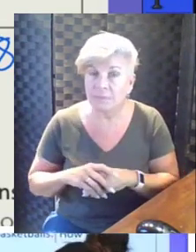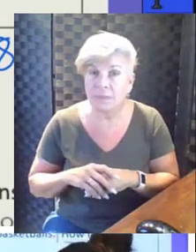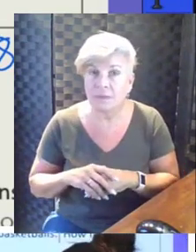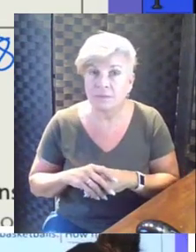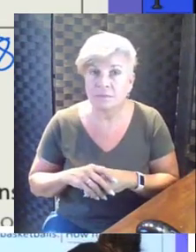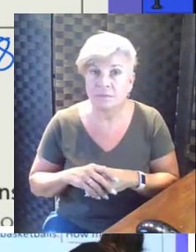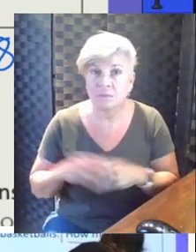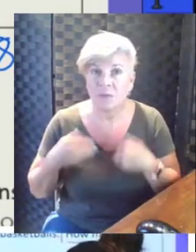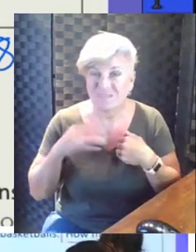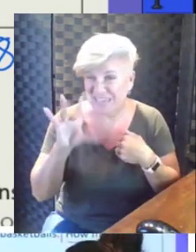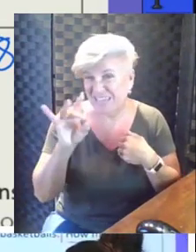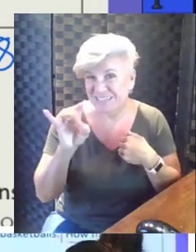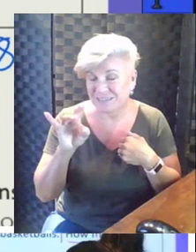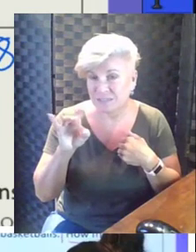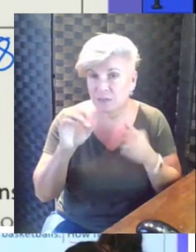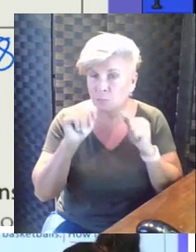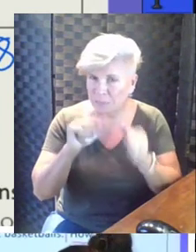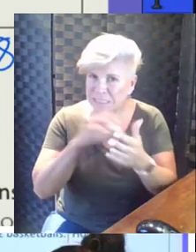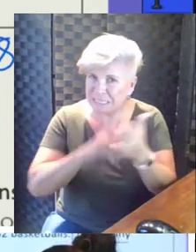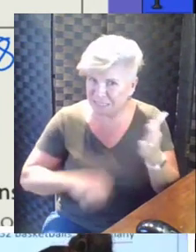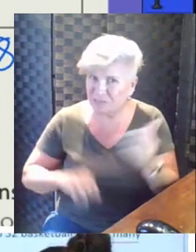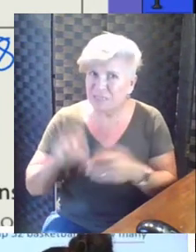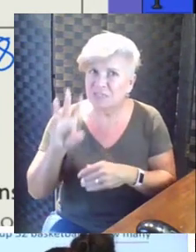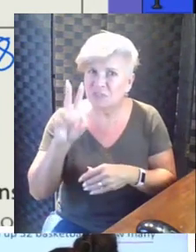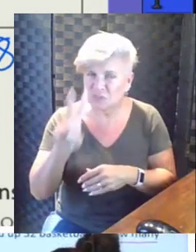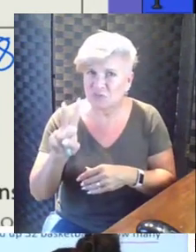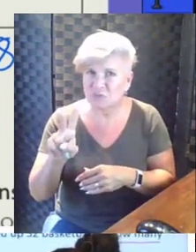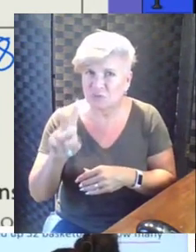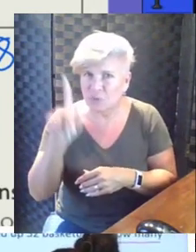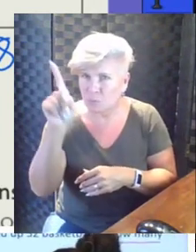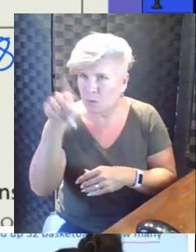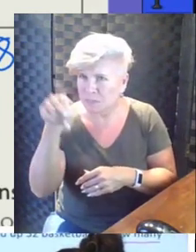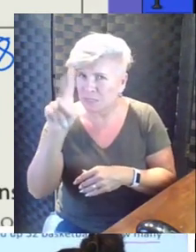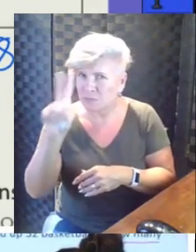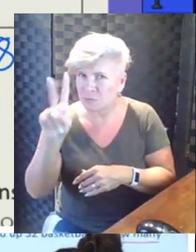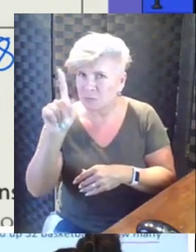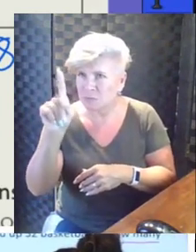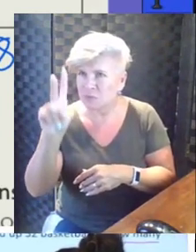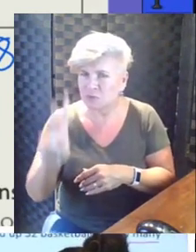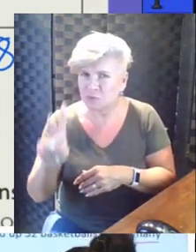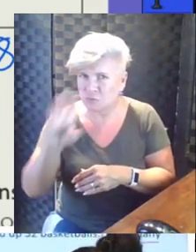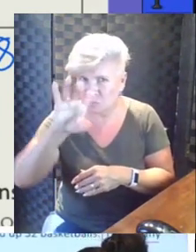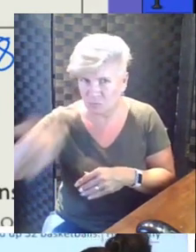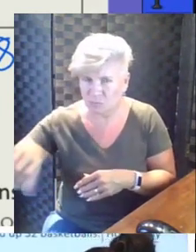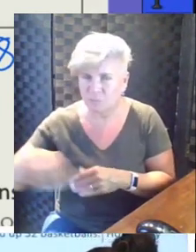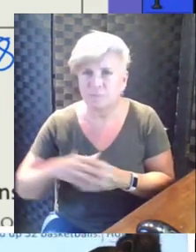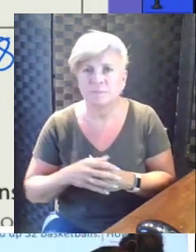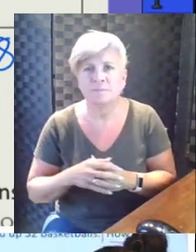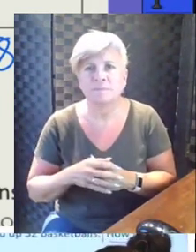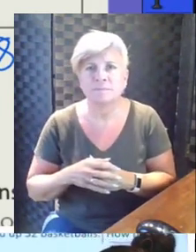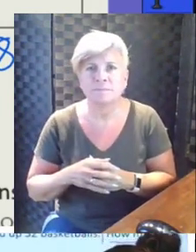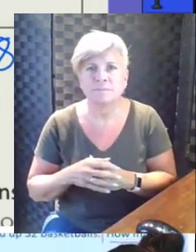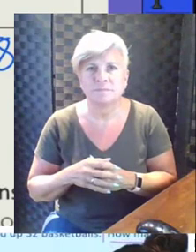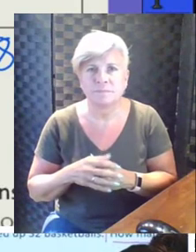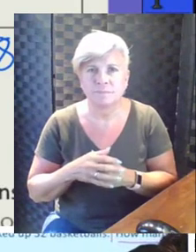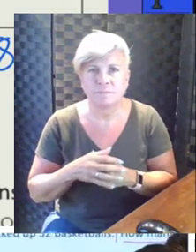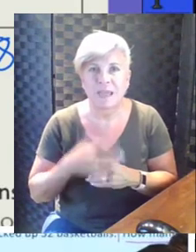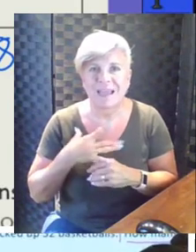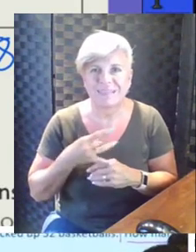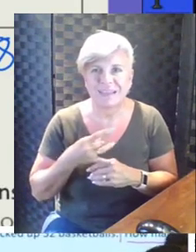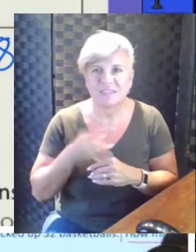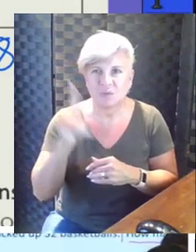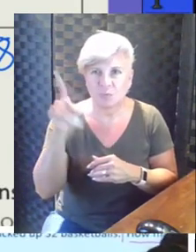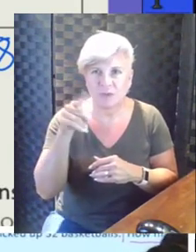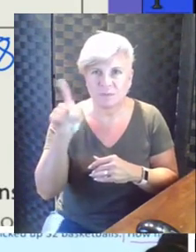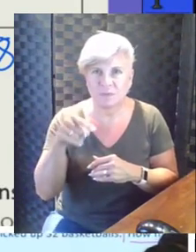Yes, we do. We have 8 of them. So we can go ahead and cross out 1, 2. I like to cross